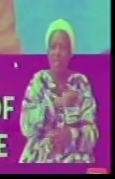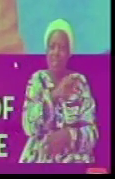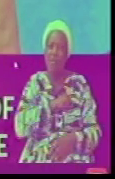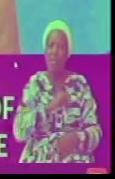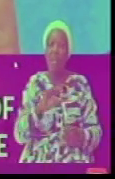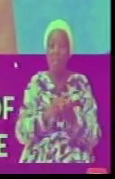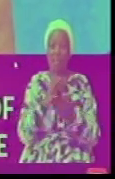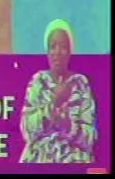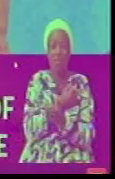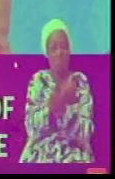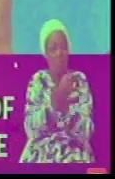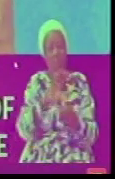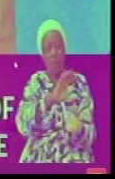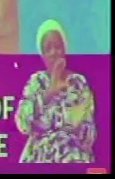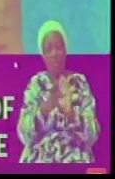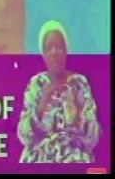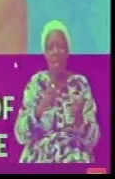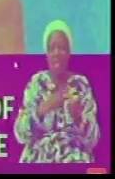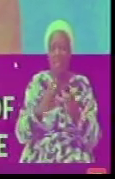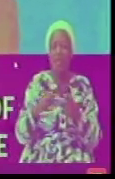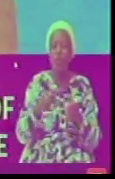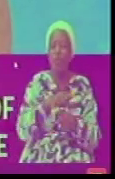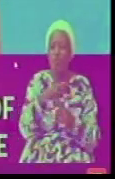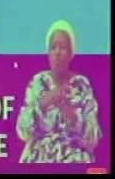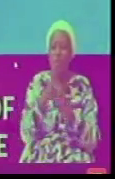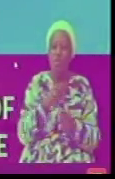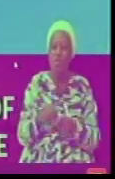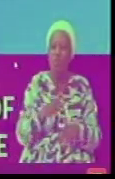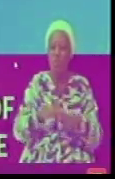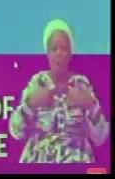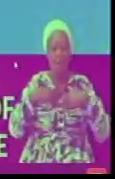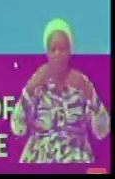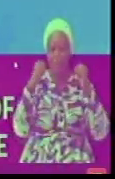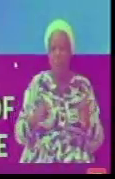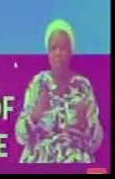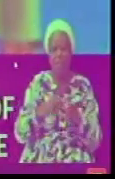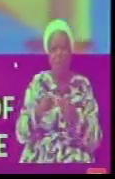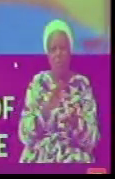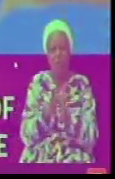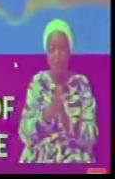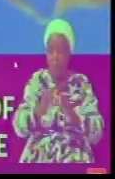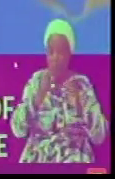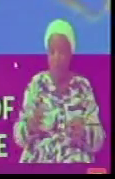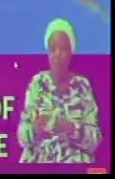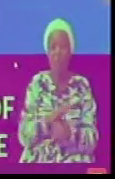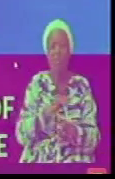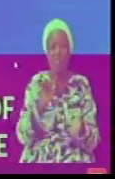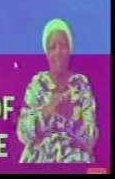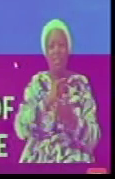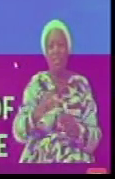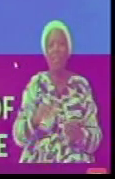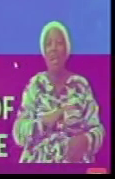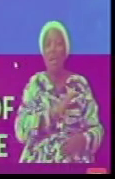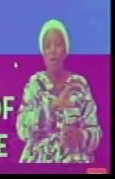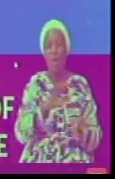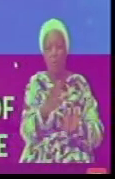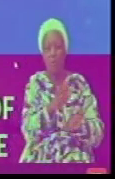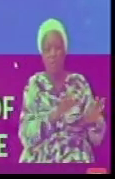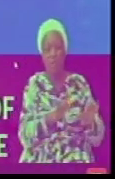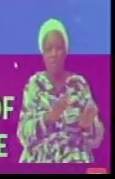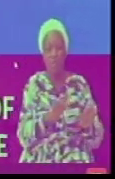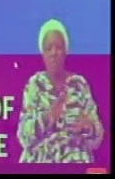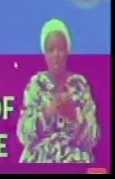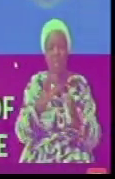and then you're free from guilt, that's conversion. When you are powerless and you become powerful, that's